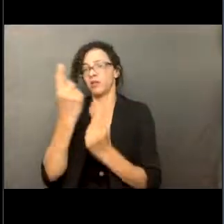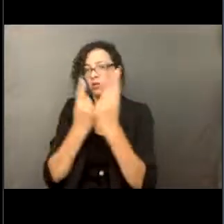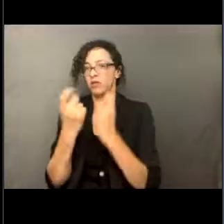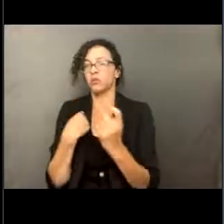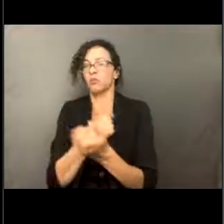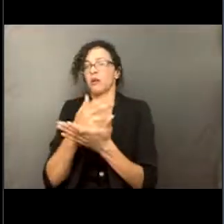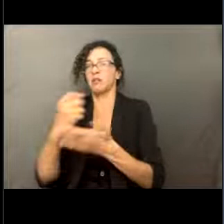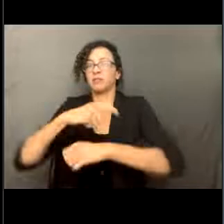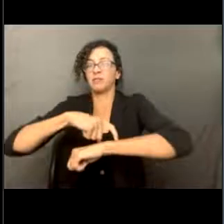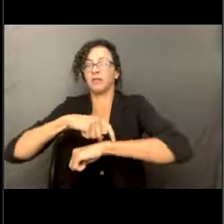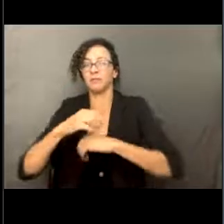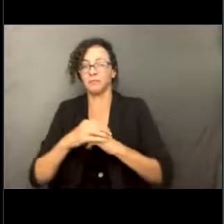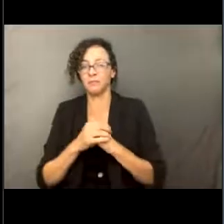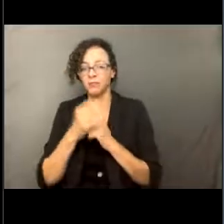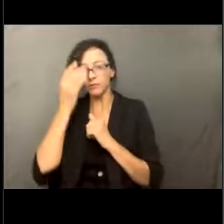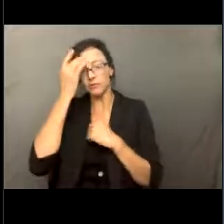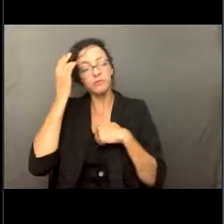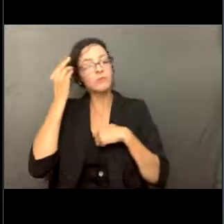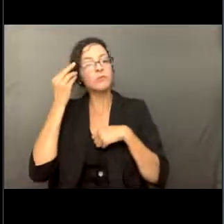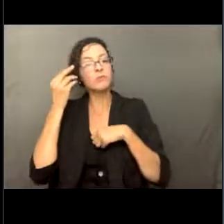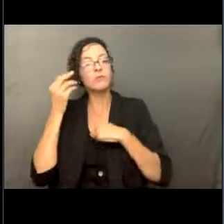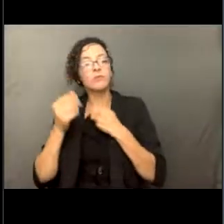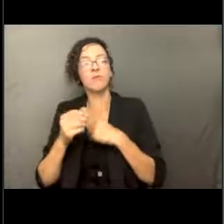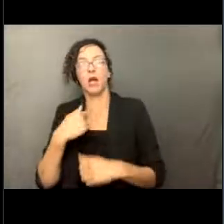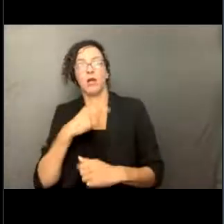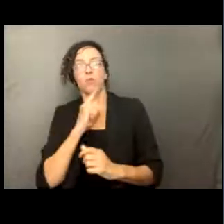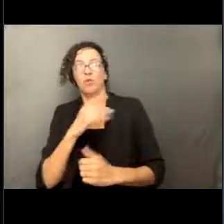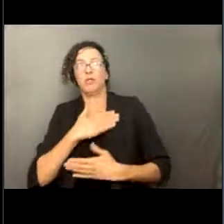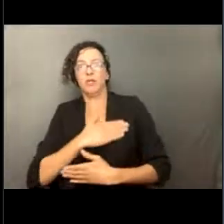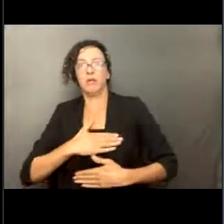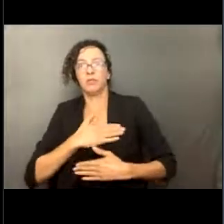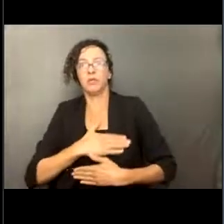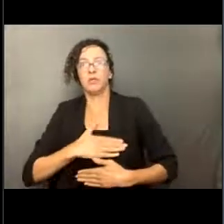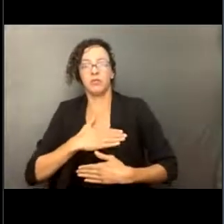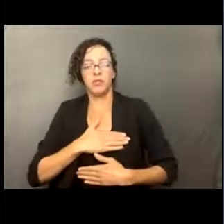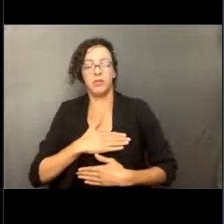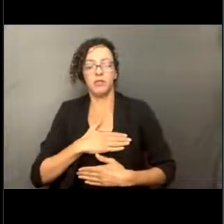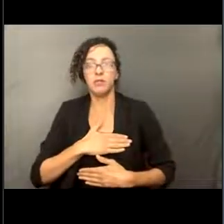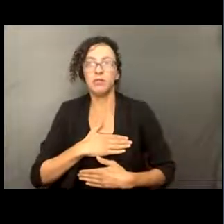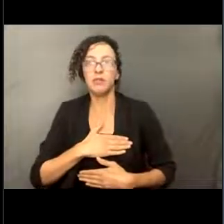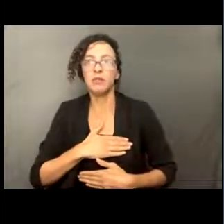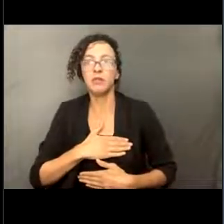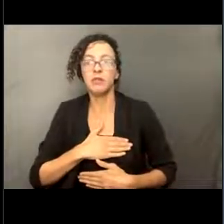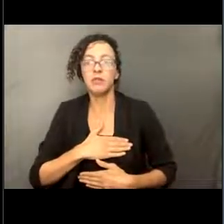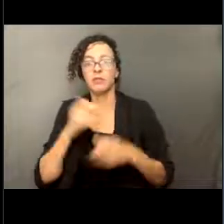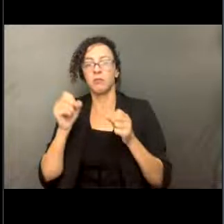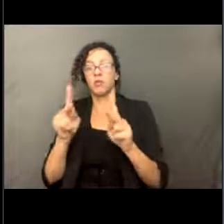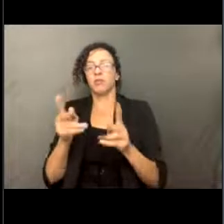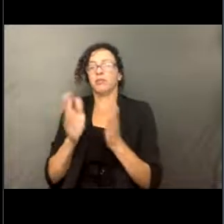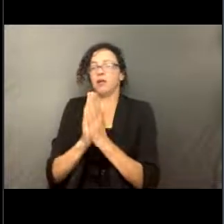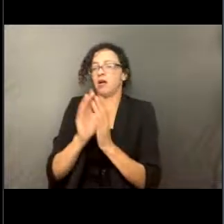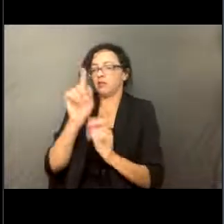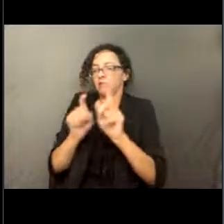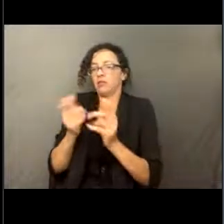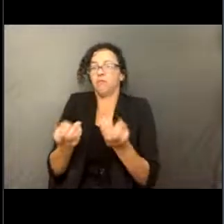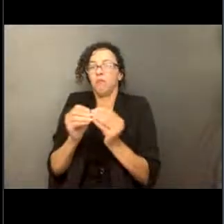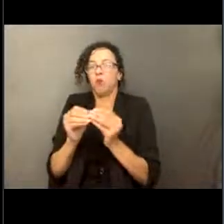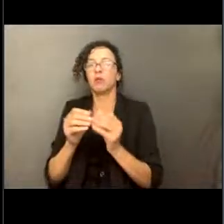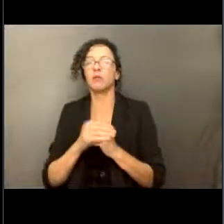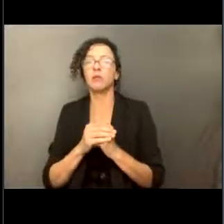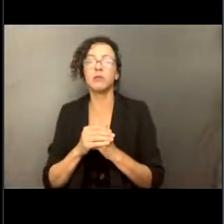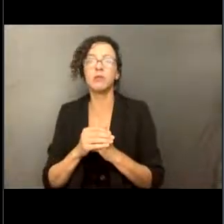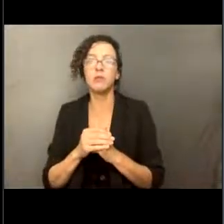Norton? Yeah, I have one. I really appreciate this chart. This is one we've been asking for, but I noticed that because